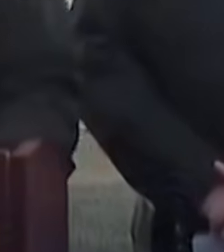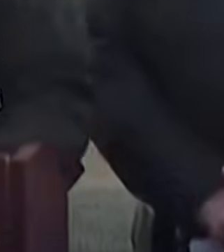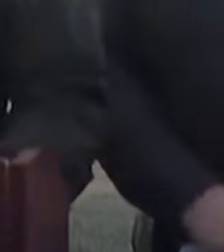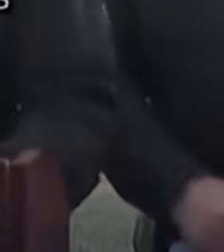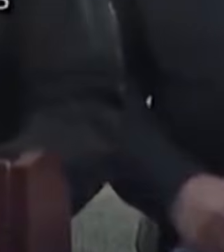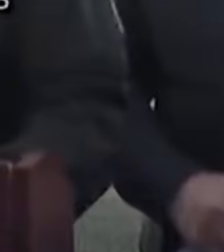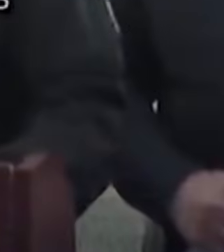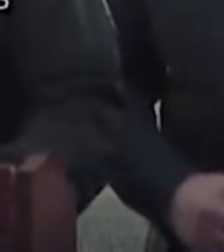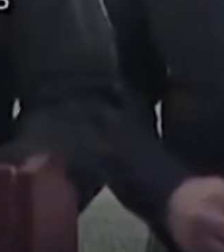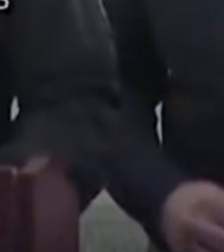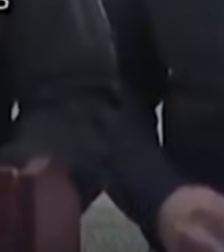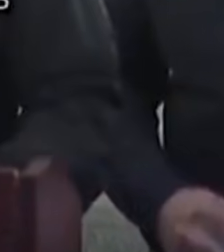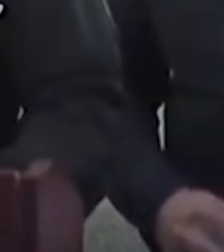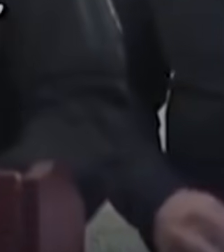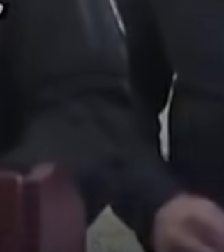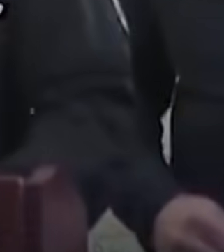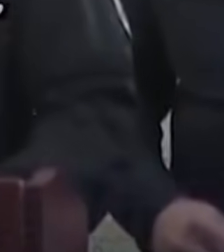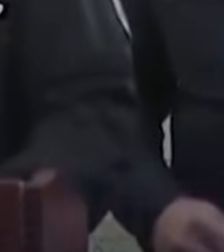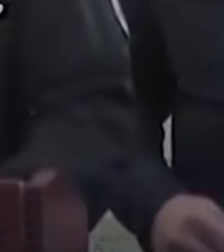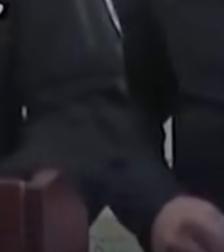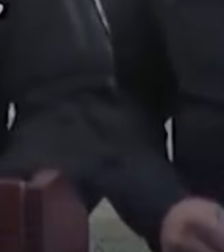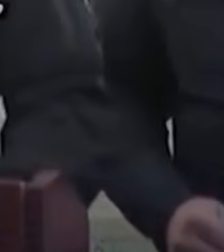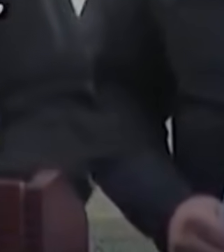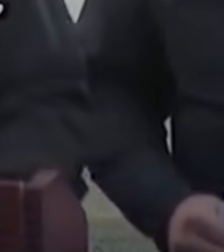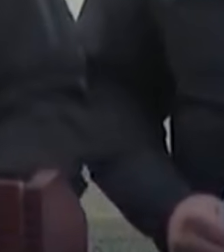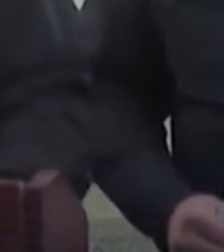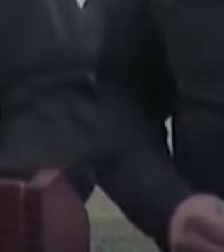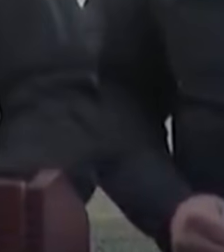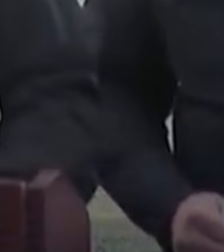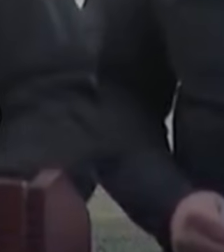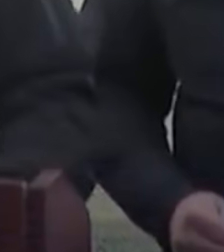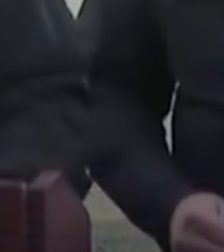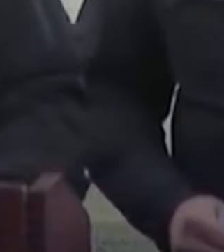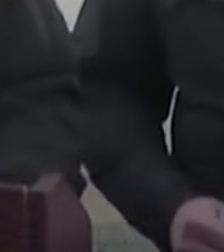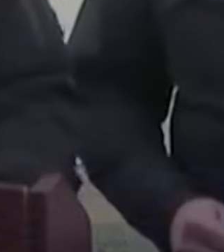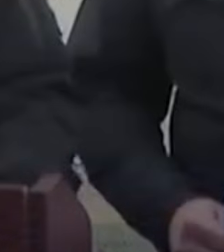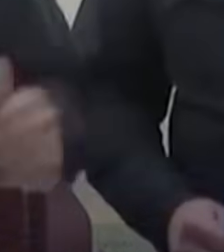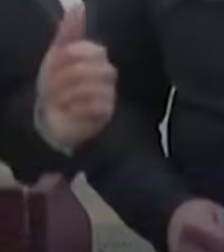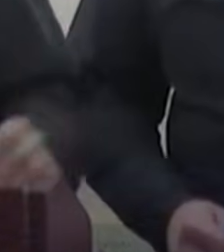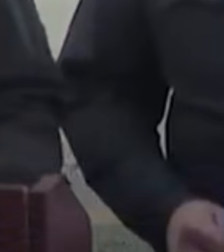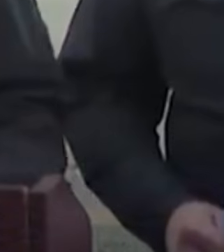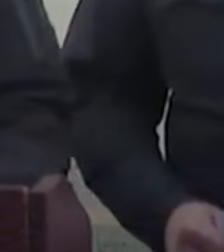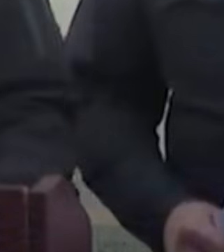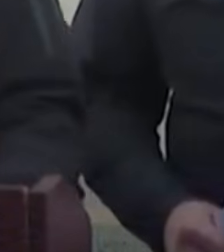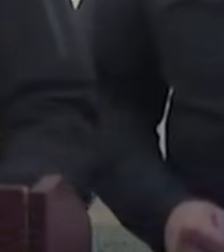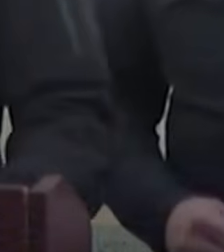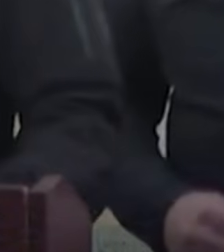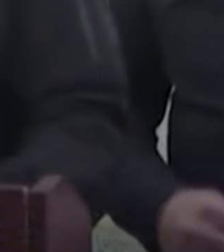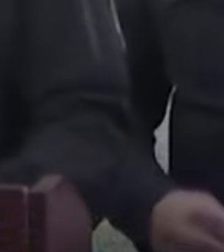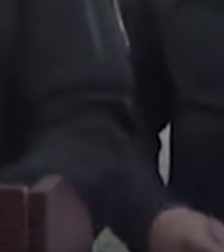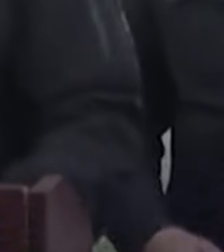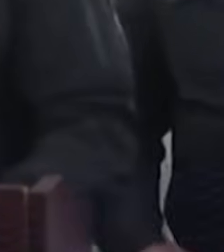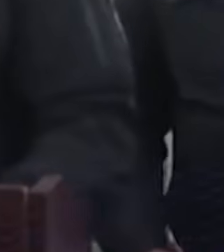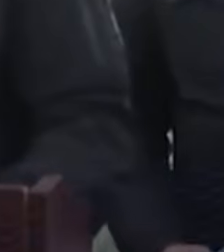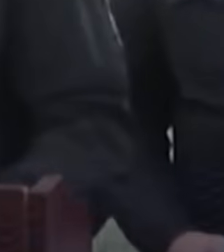evade justice. But these brave men and women put together a prosecution package, put together an investigative package, put together an operations